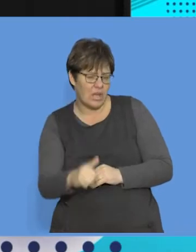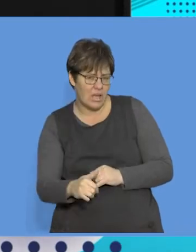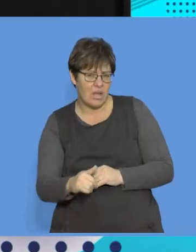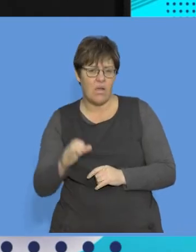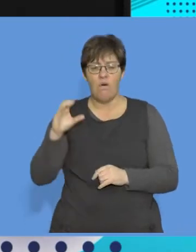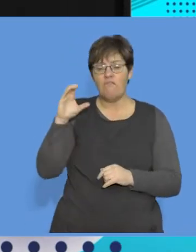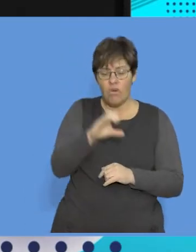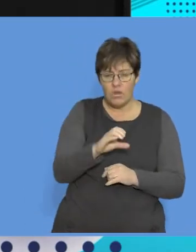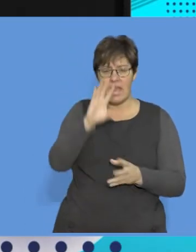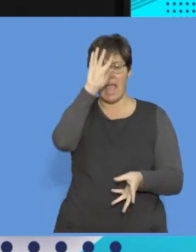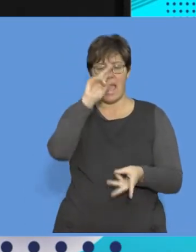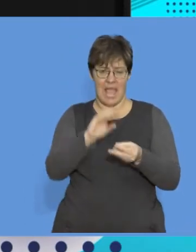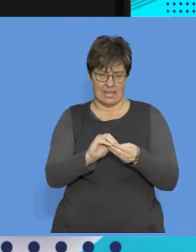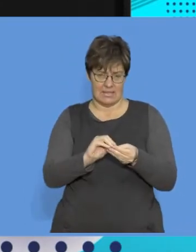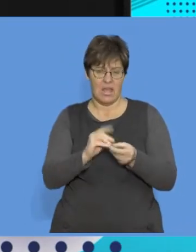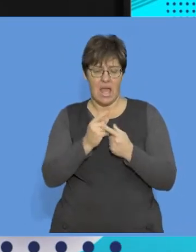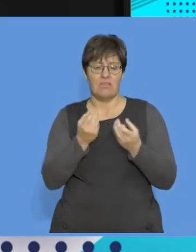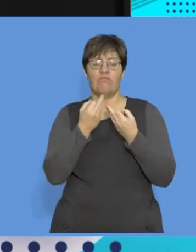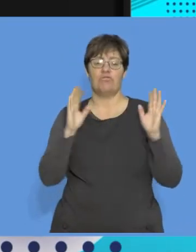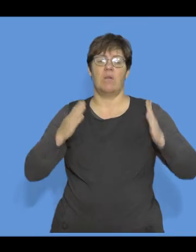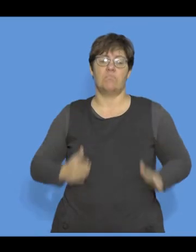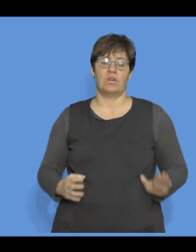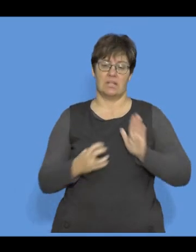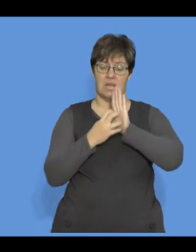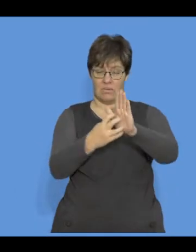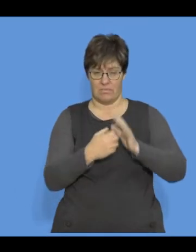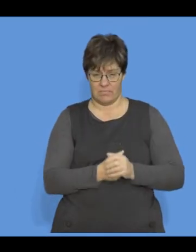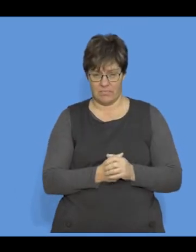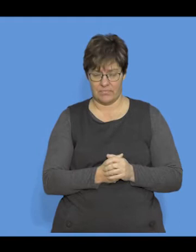add together in a free body diagram and so on. I wouldn't be